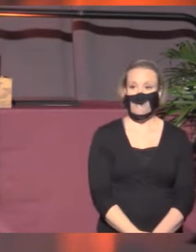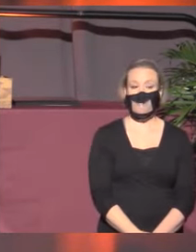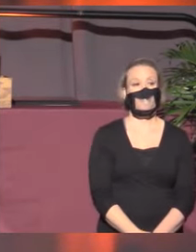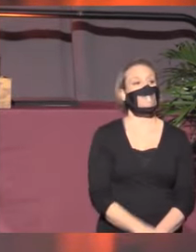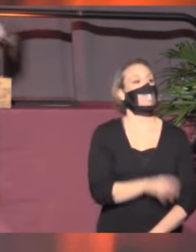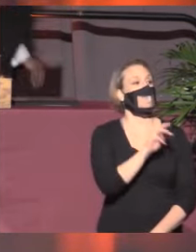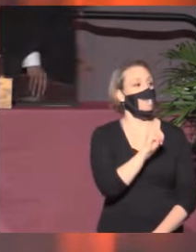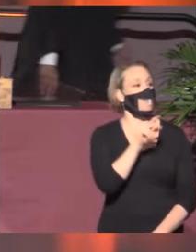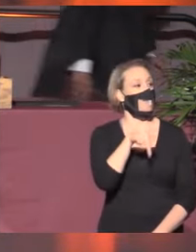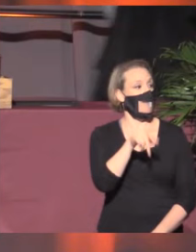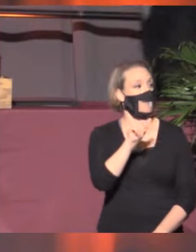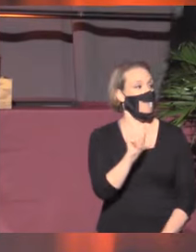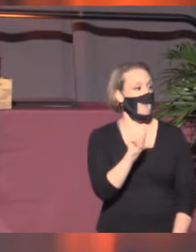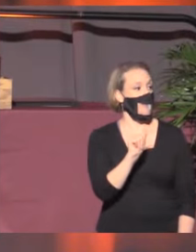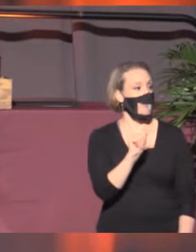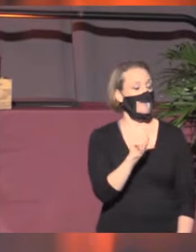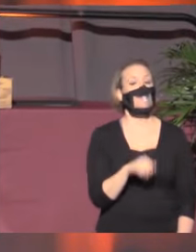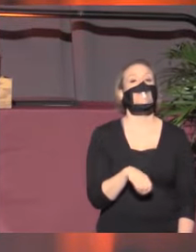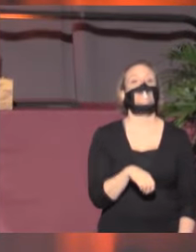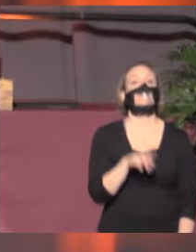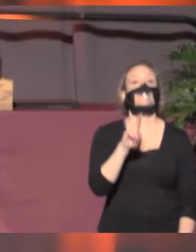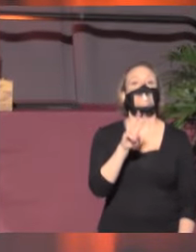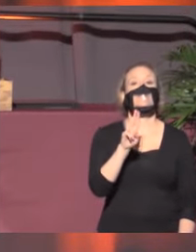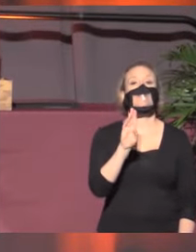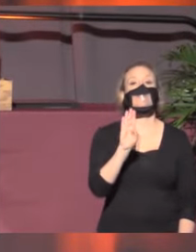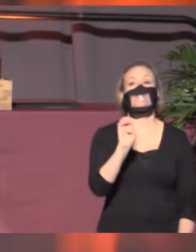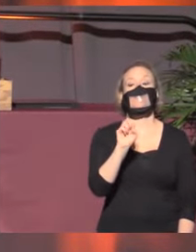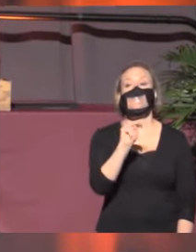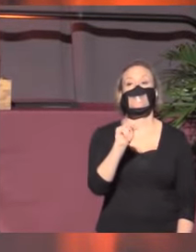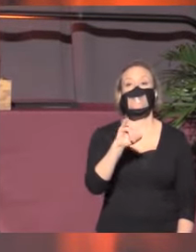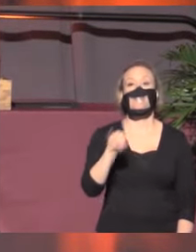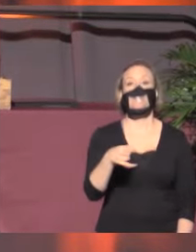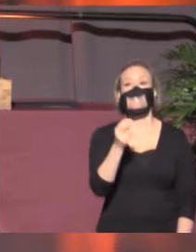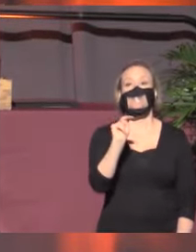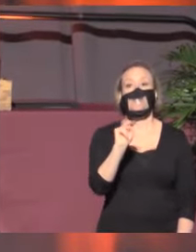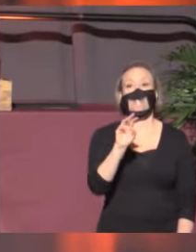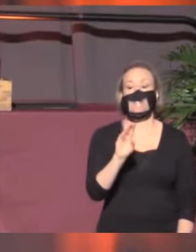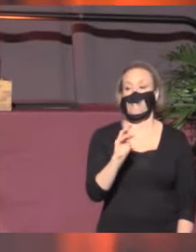Master of Public Administration, Reuben John Gama.